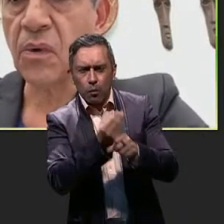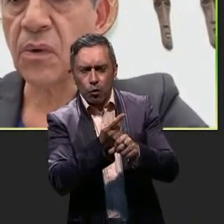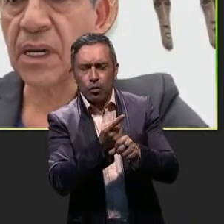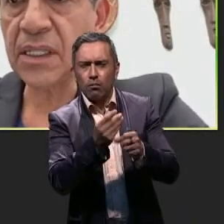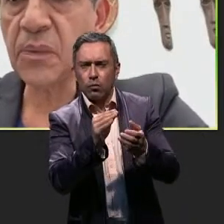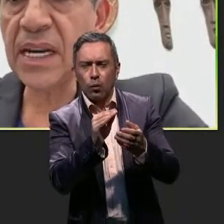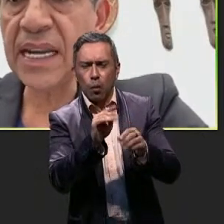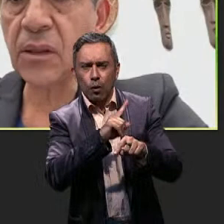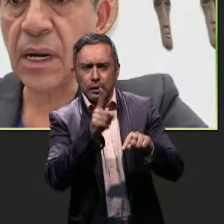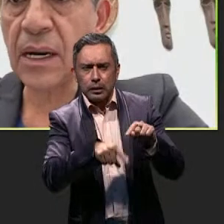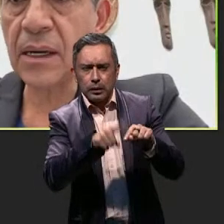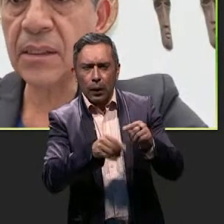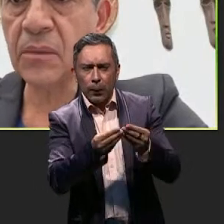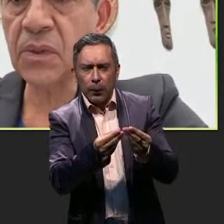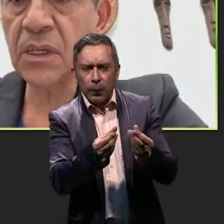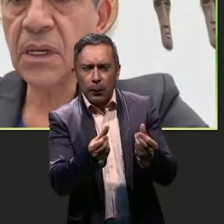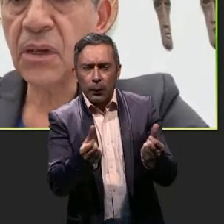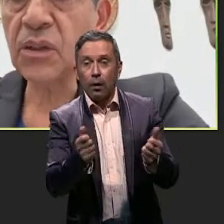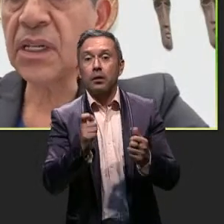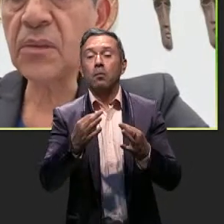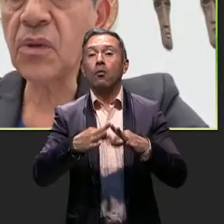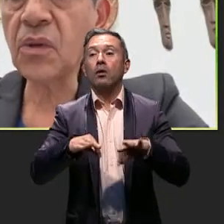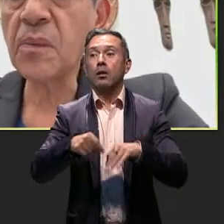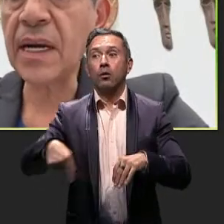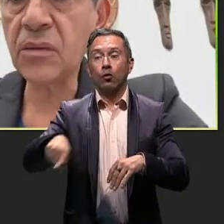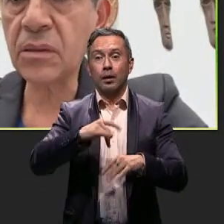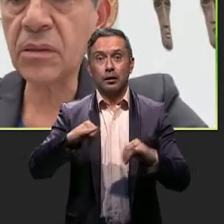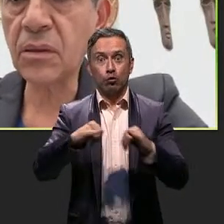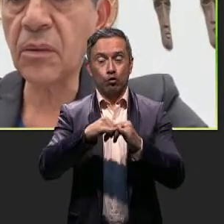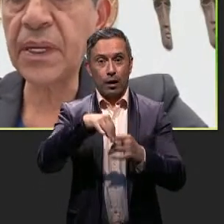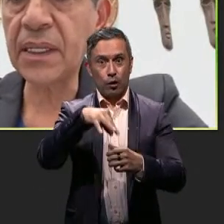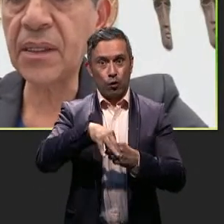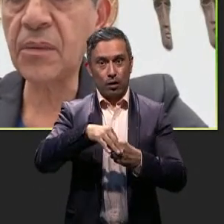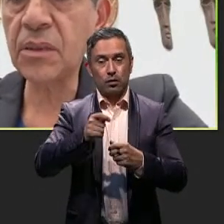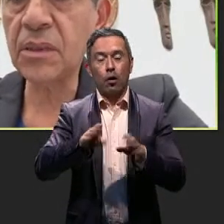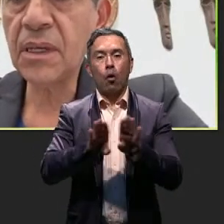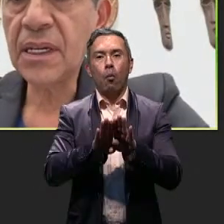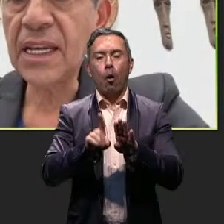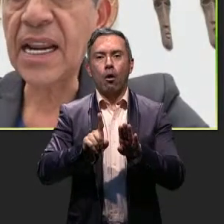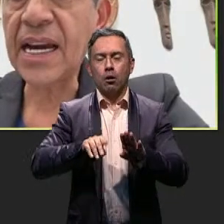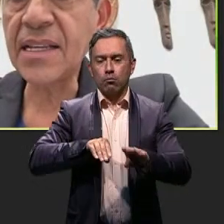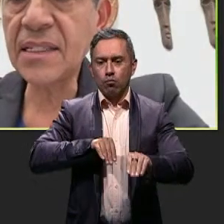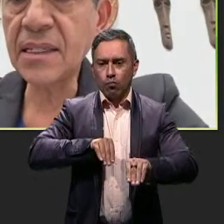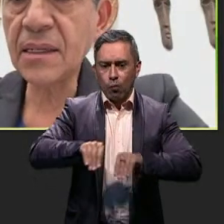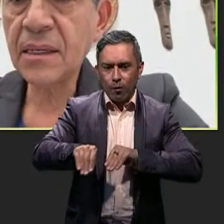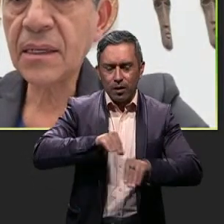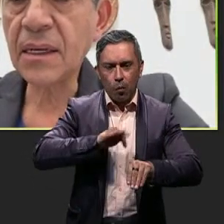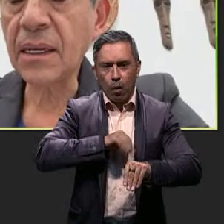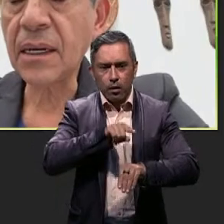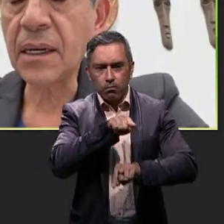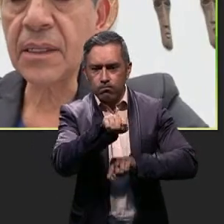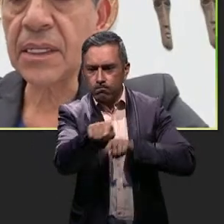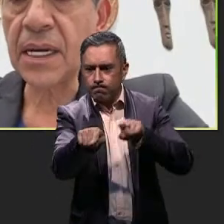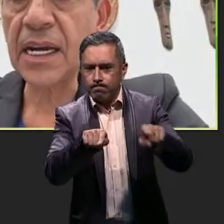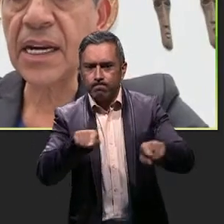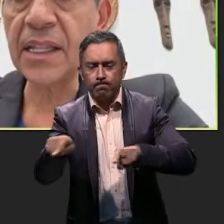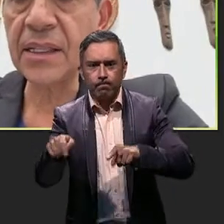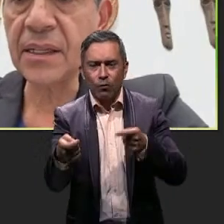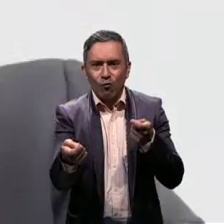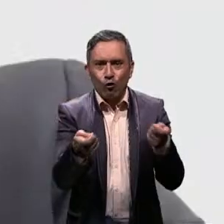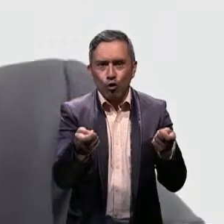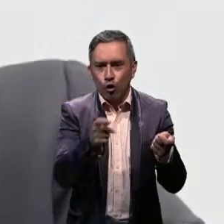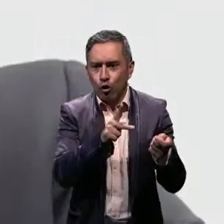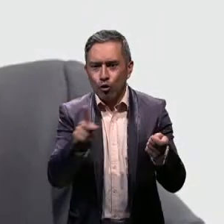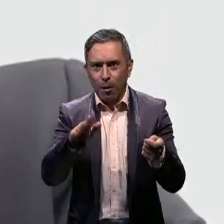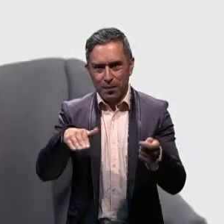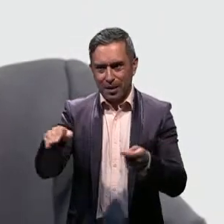we have to make a collective effort. As electoral body, we do not have the operational